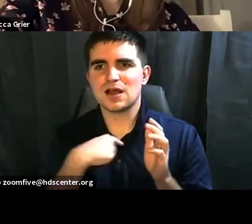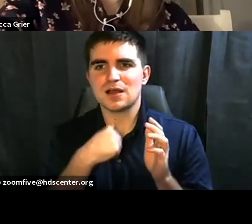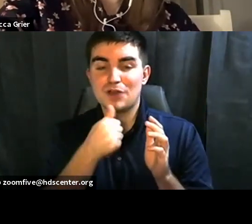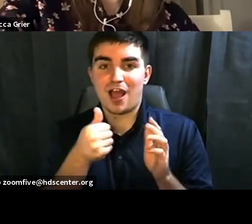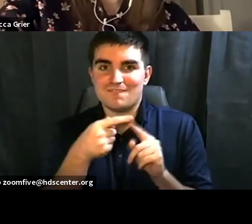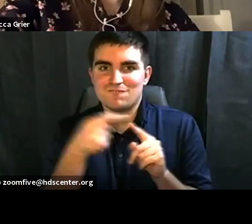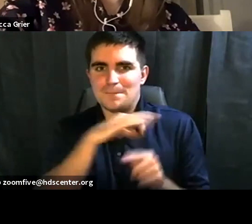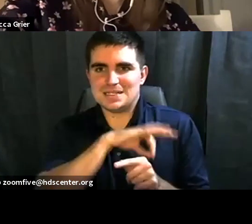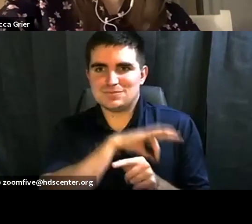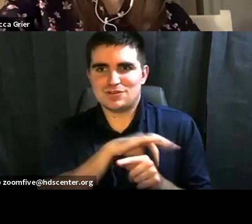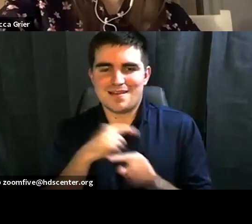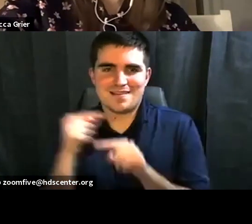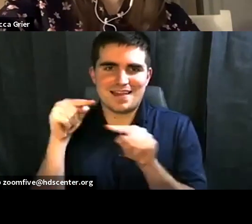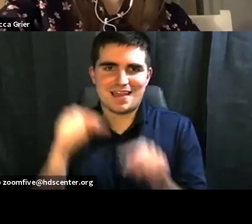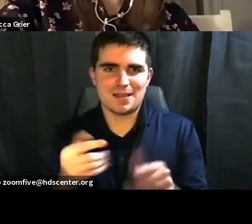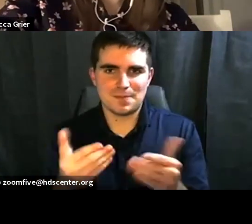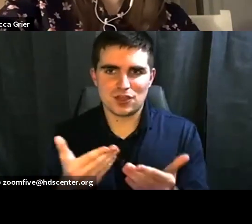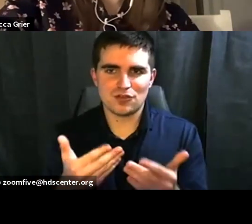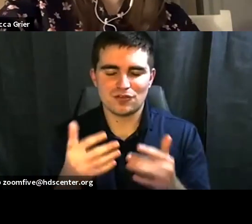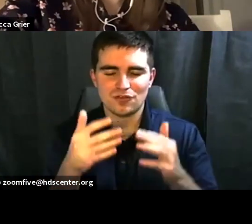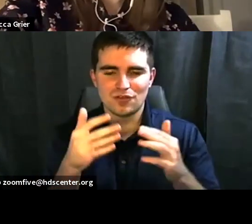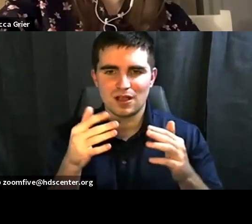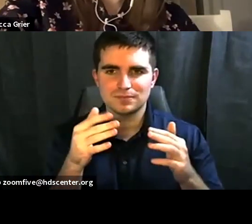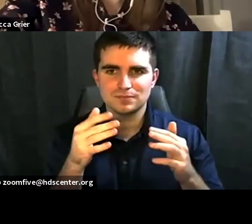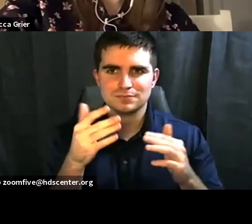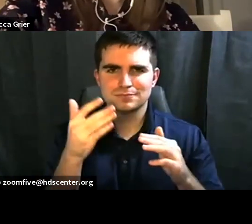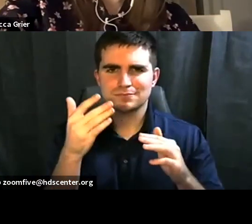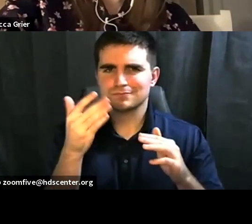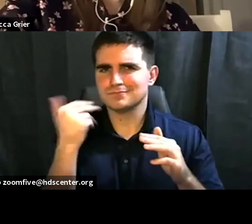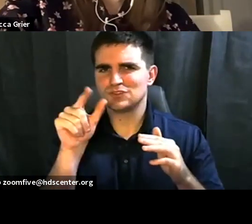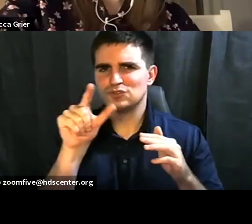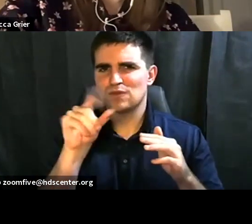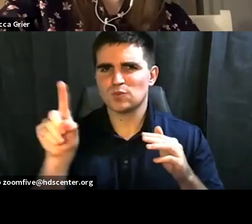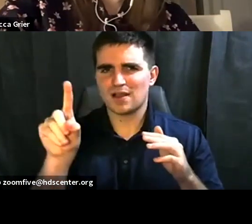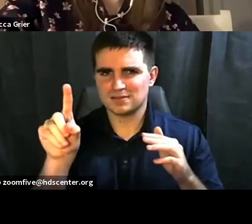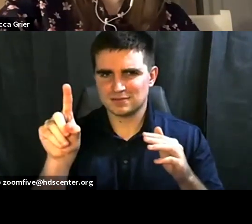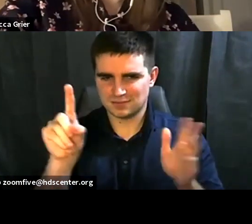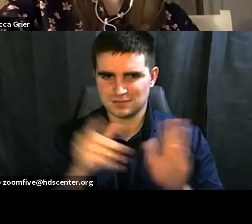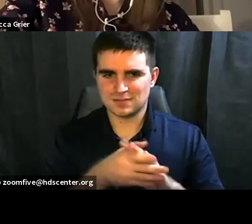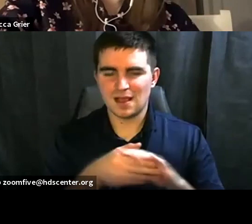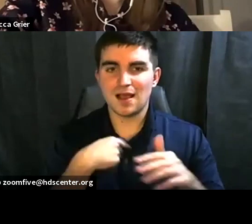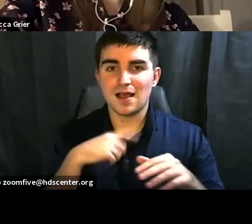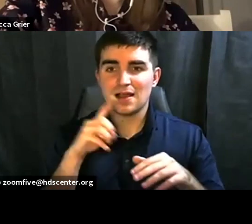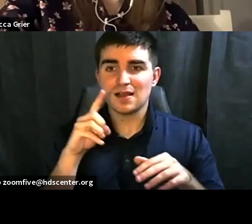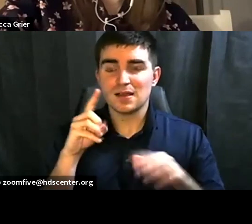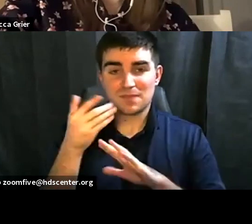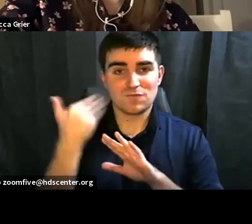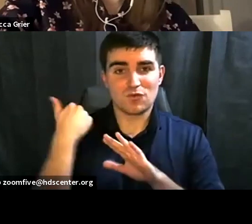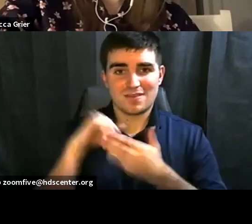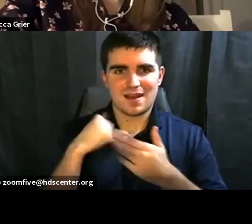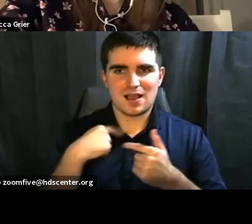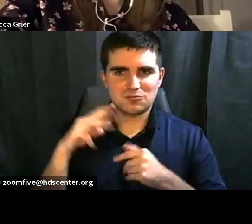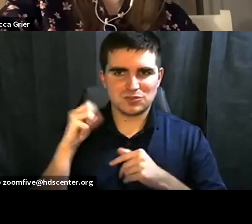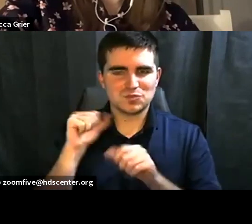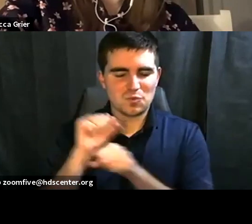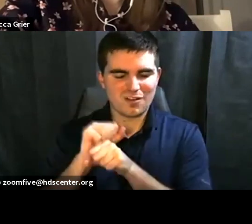Pittsburgh. Like I came here back in 2001. And I have done, prior to that, I was working in other